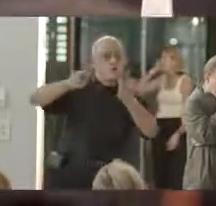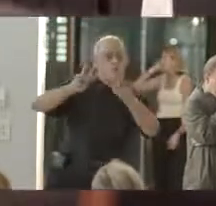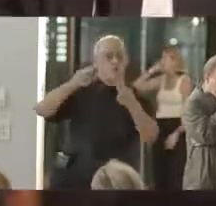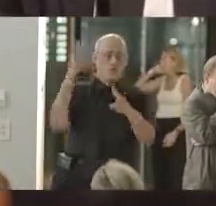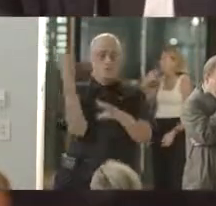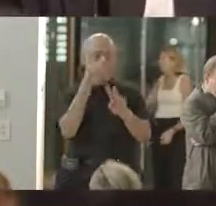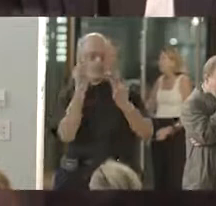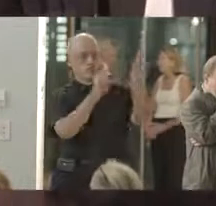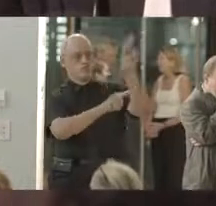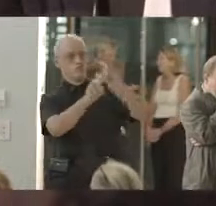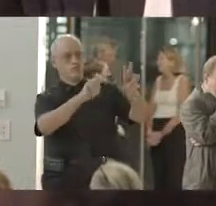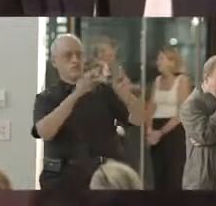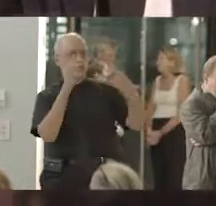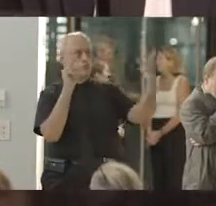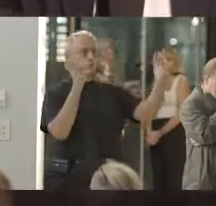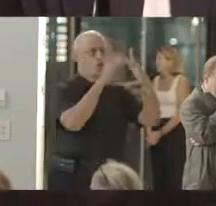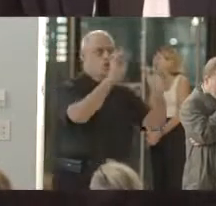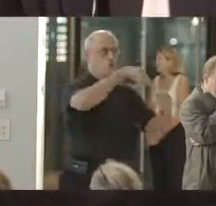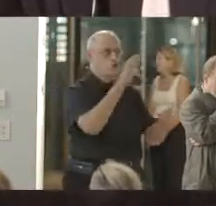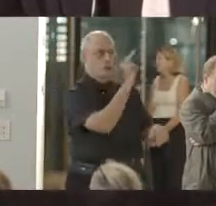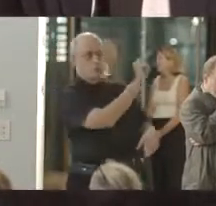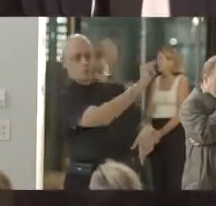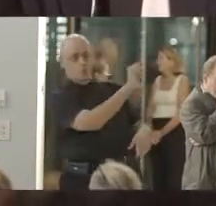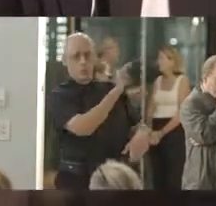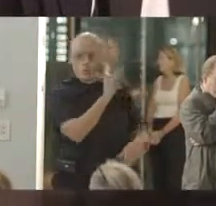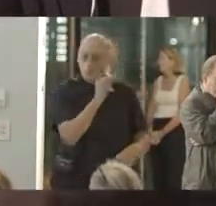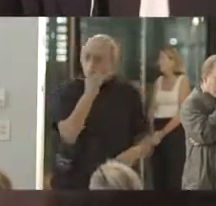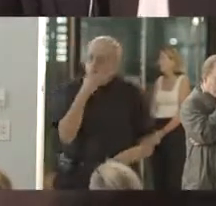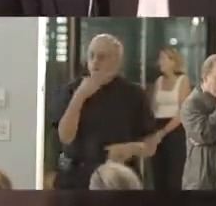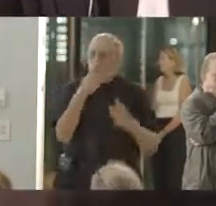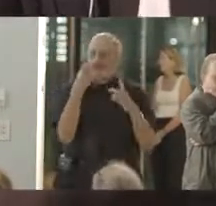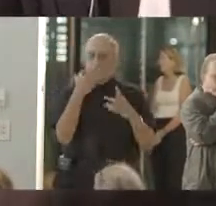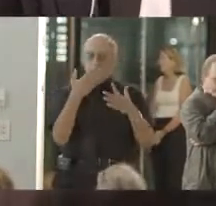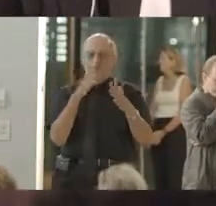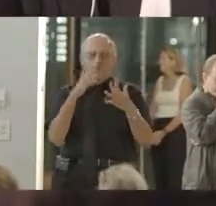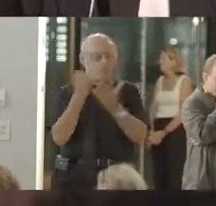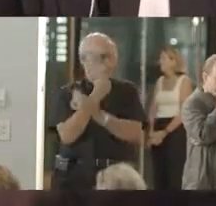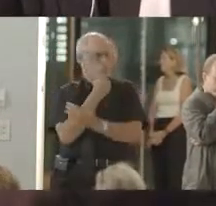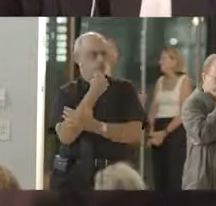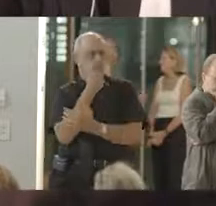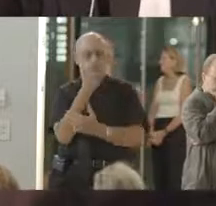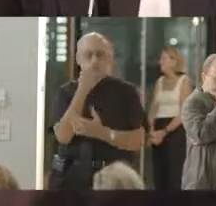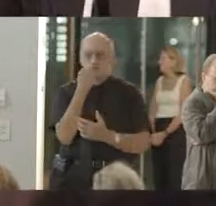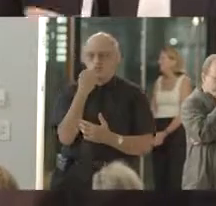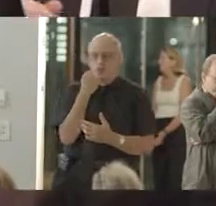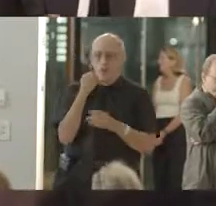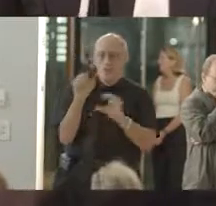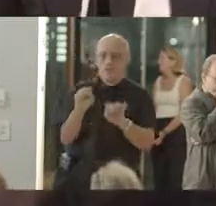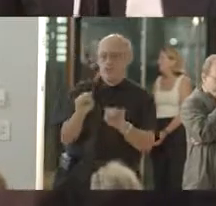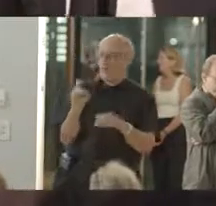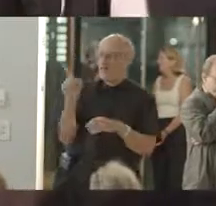the west, to New Jersey. So, we really see this as a nice opportunity.